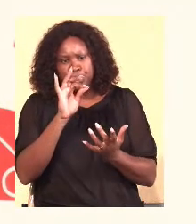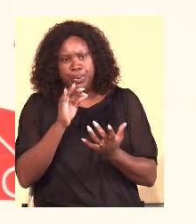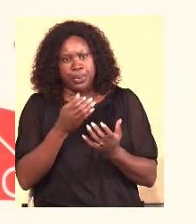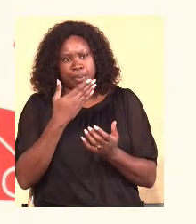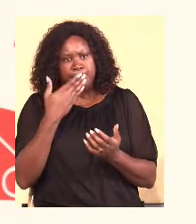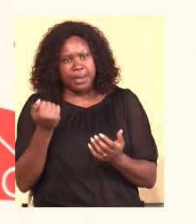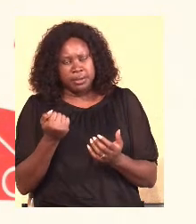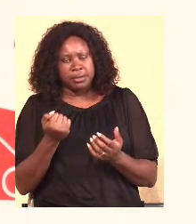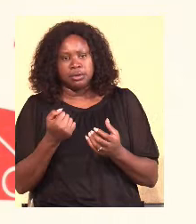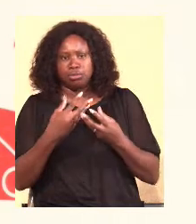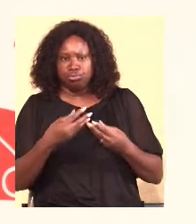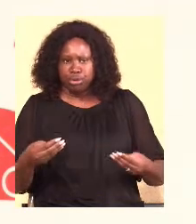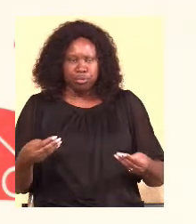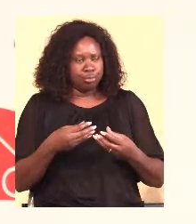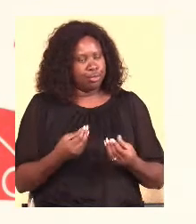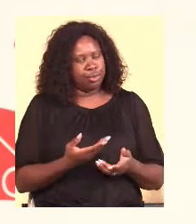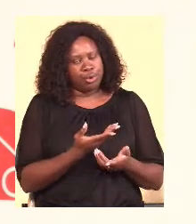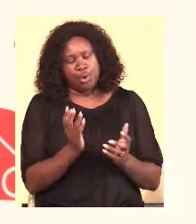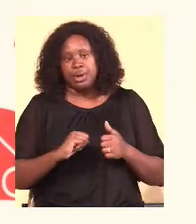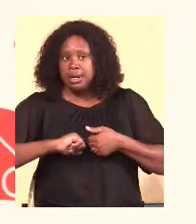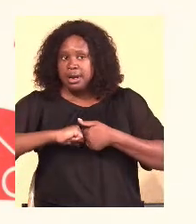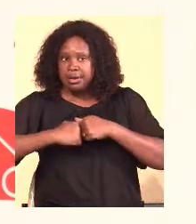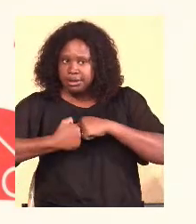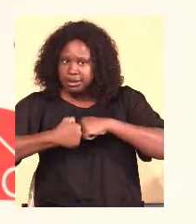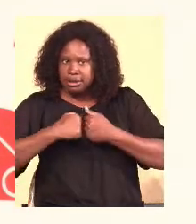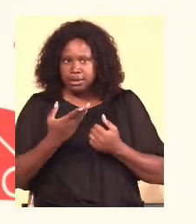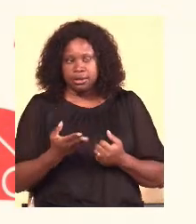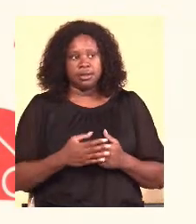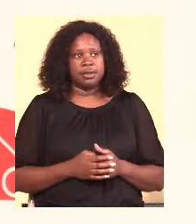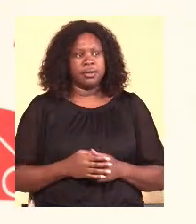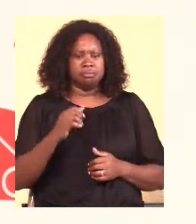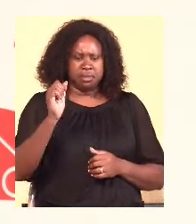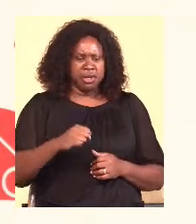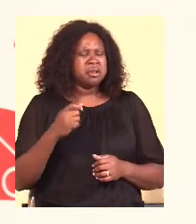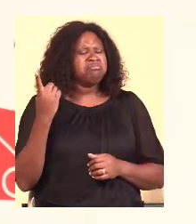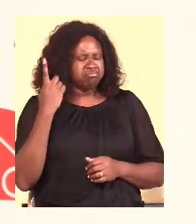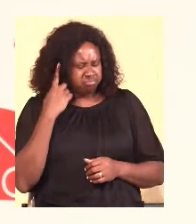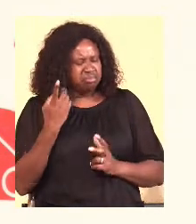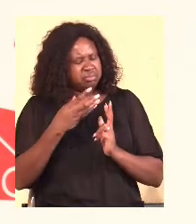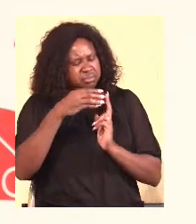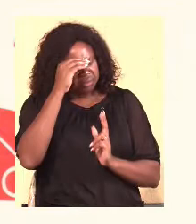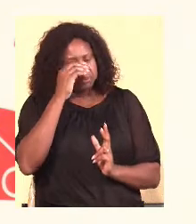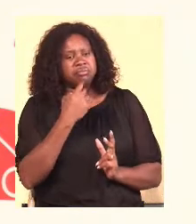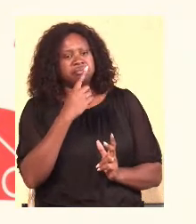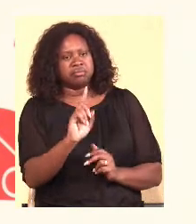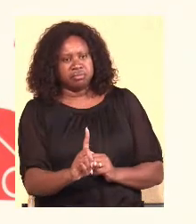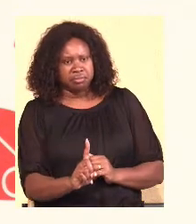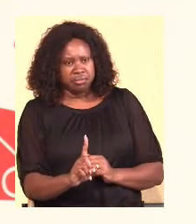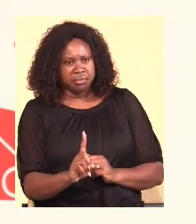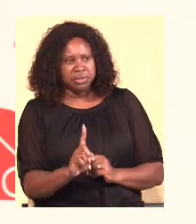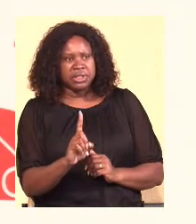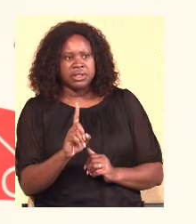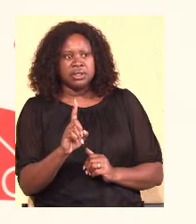solutions to all. Yes, I hear what the students are saying in terms